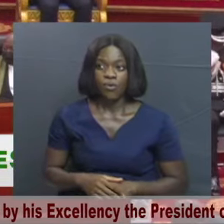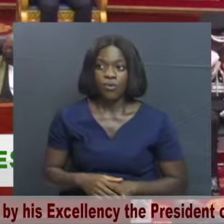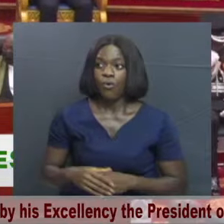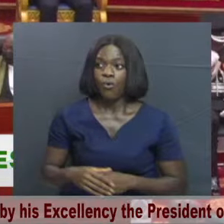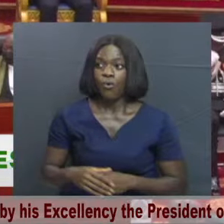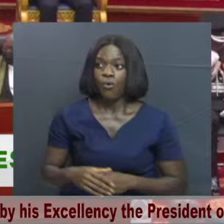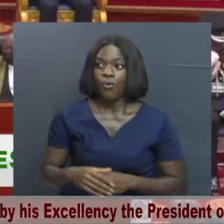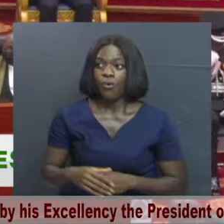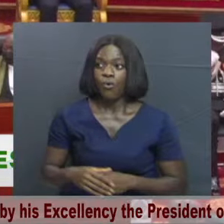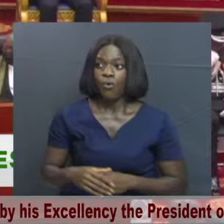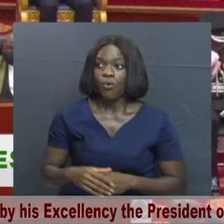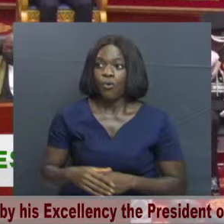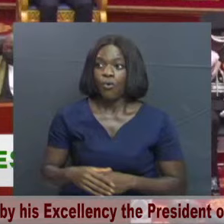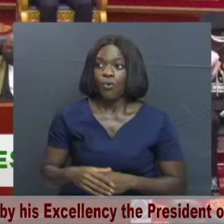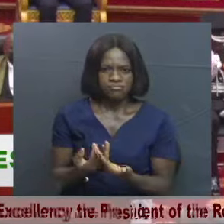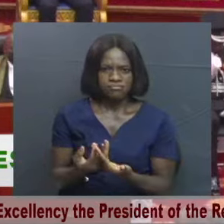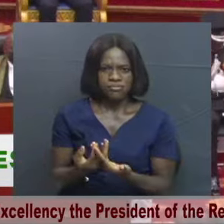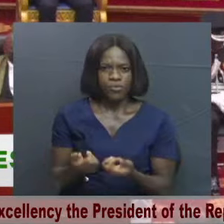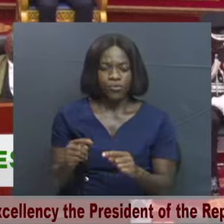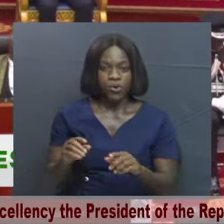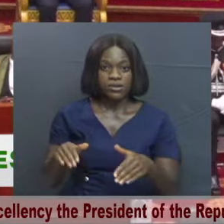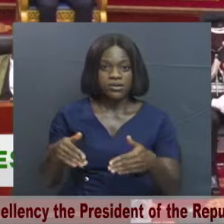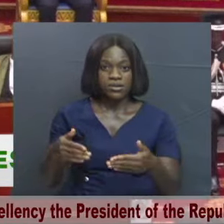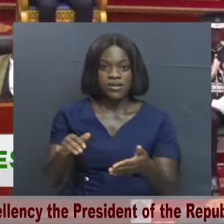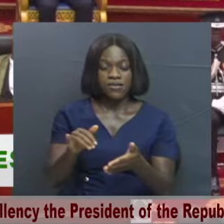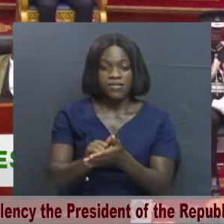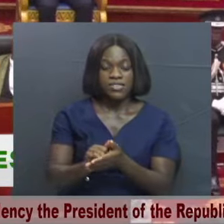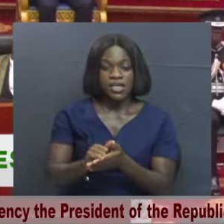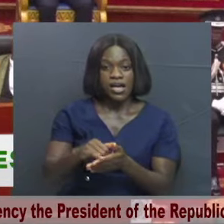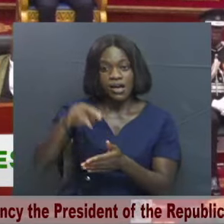is since the commissioning there have been